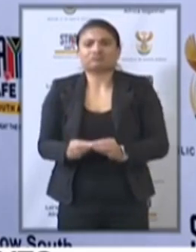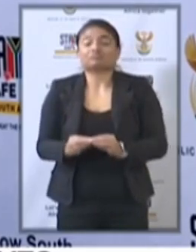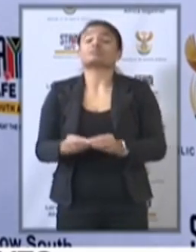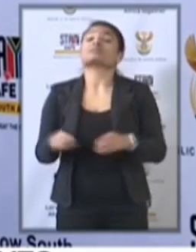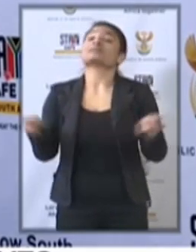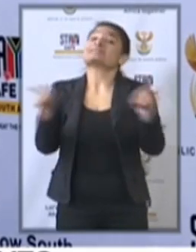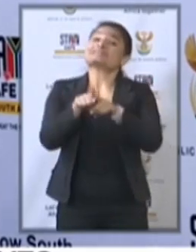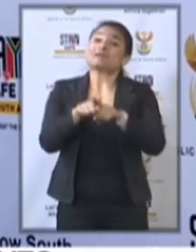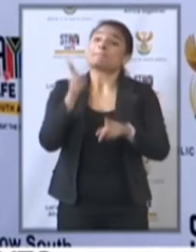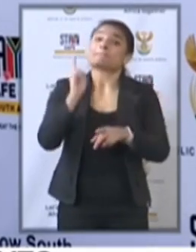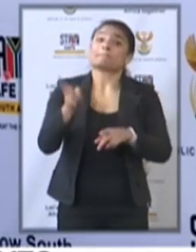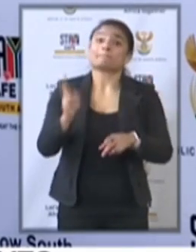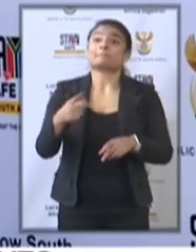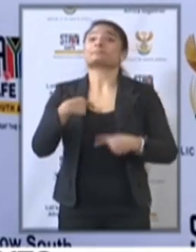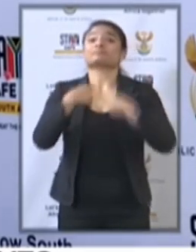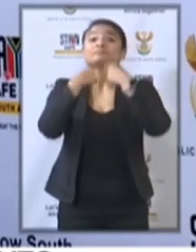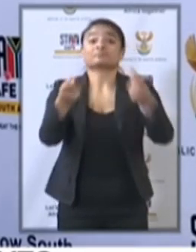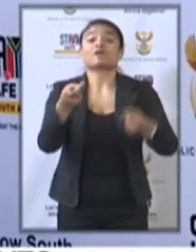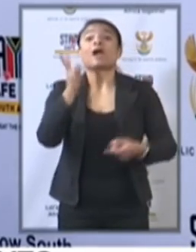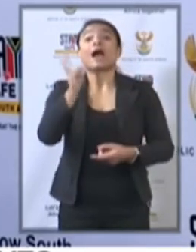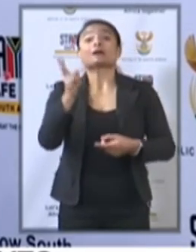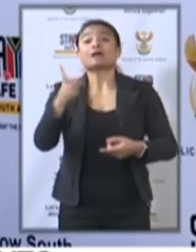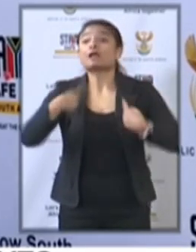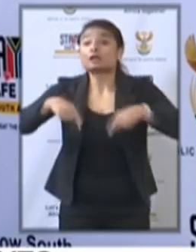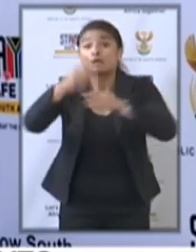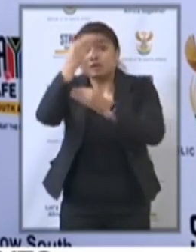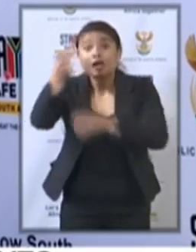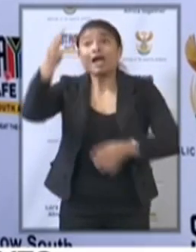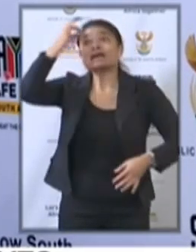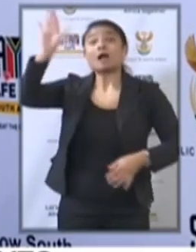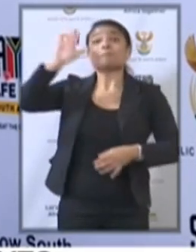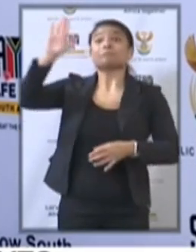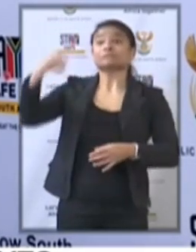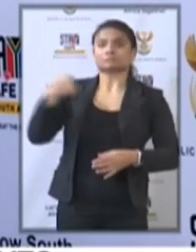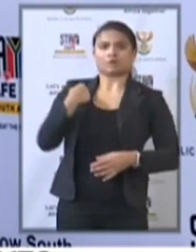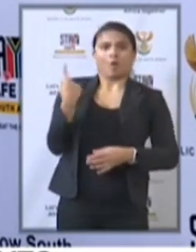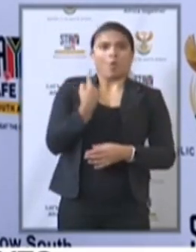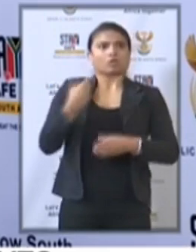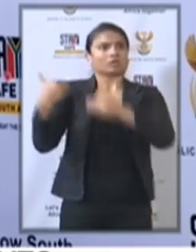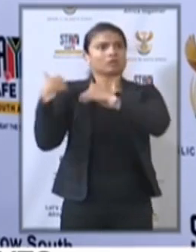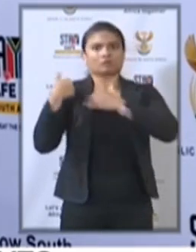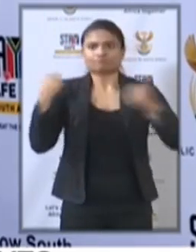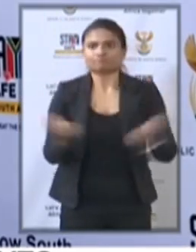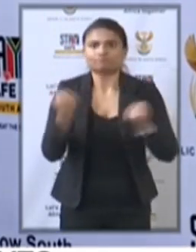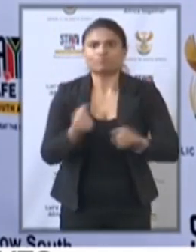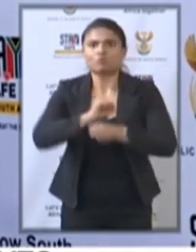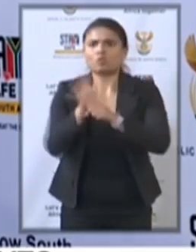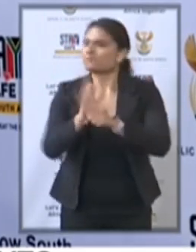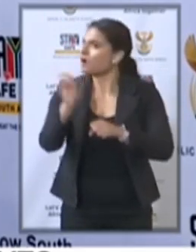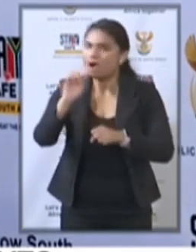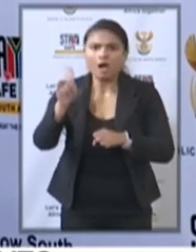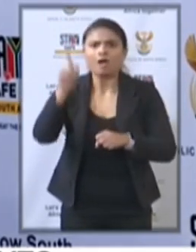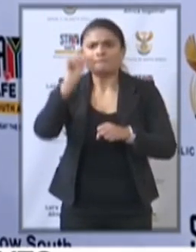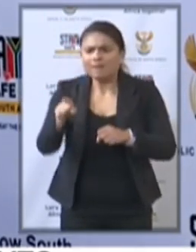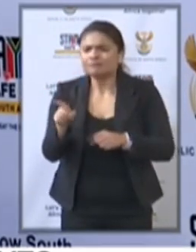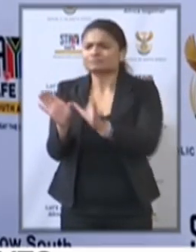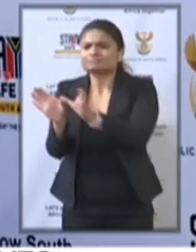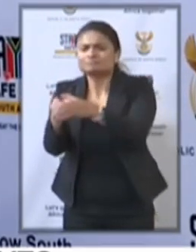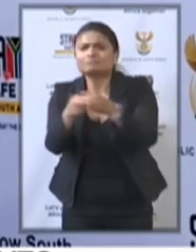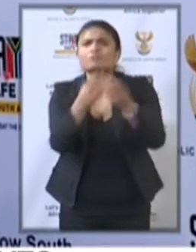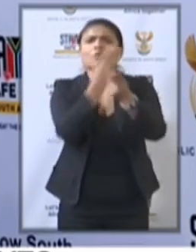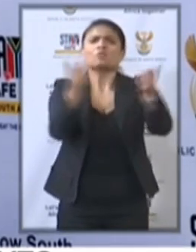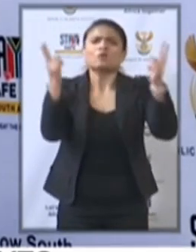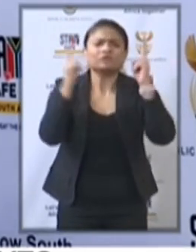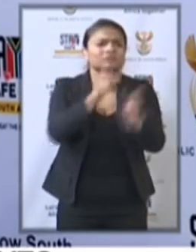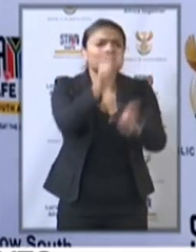defeat the pandemic without cooperation of all key role players and all our communities, also